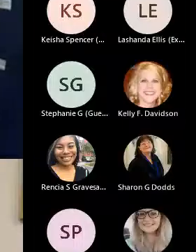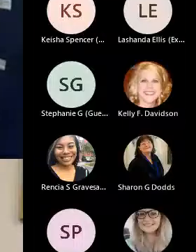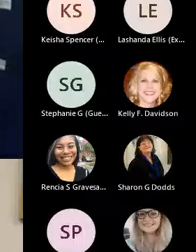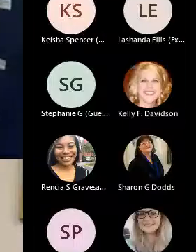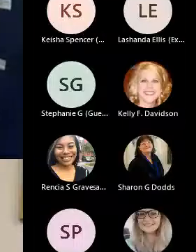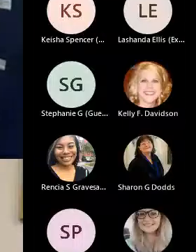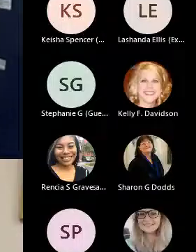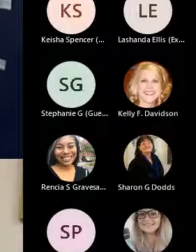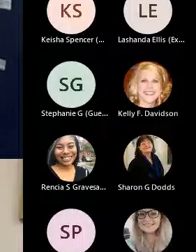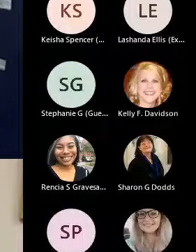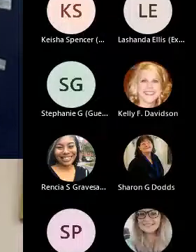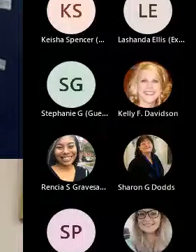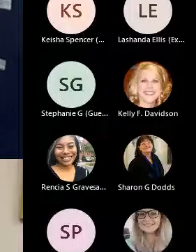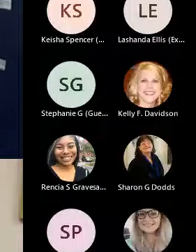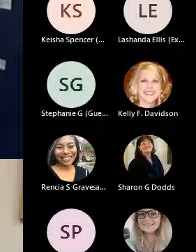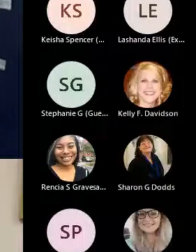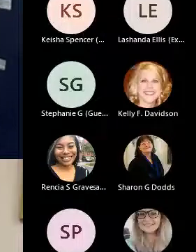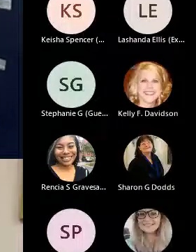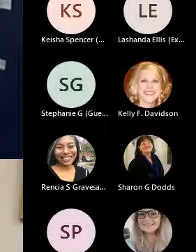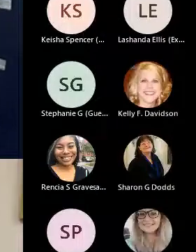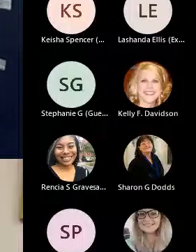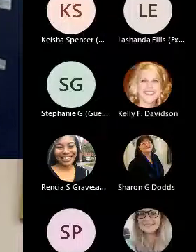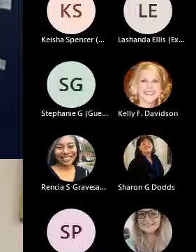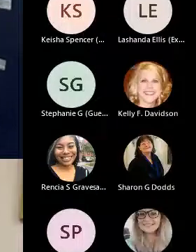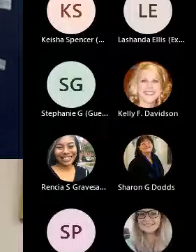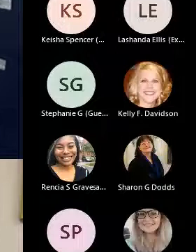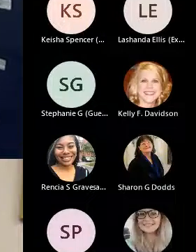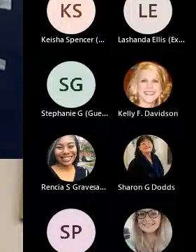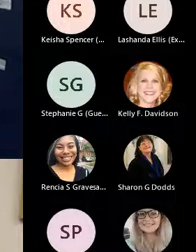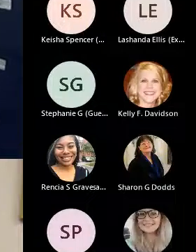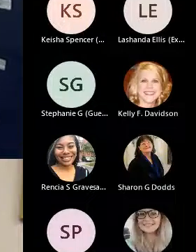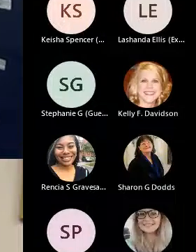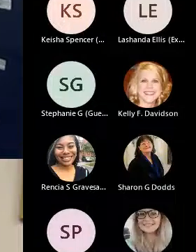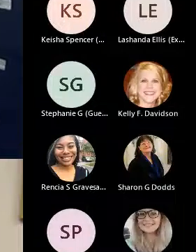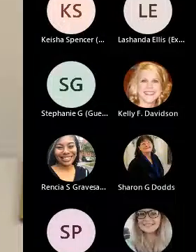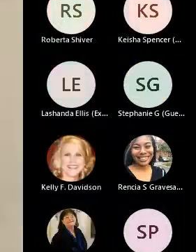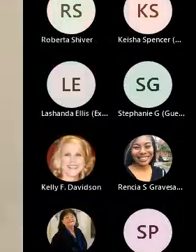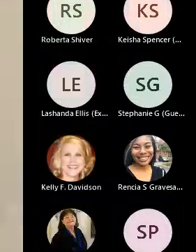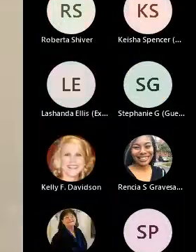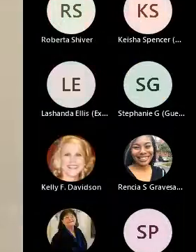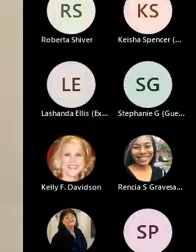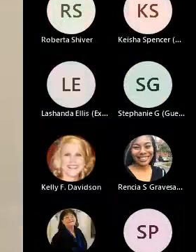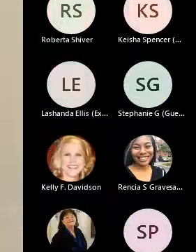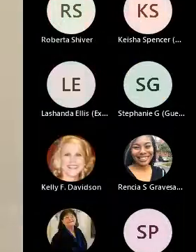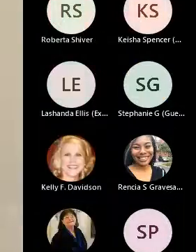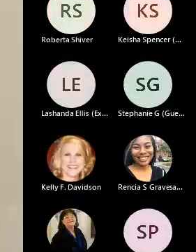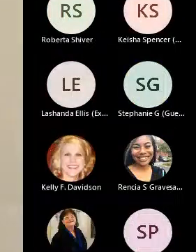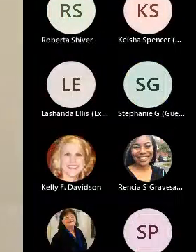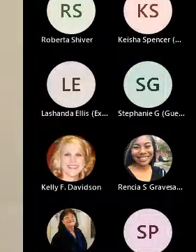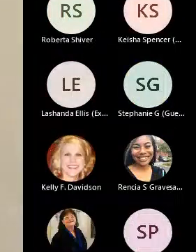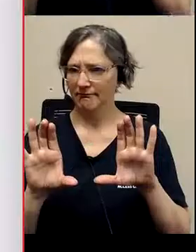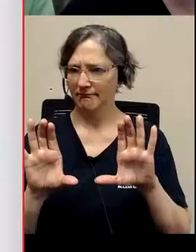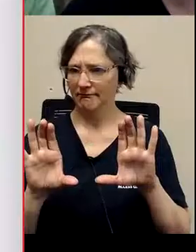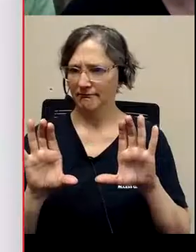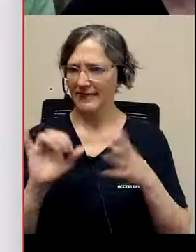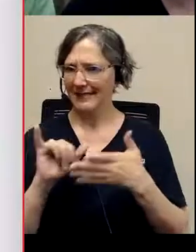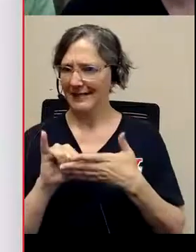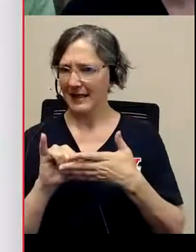first session. I think I'll need to do side by side. That's it. Let's